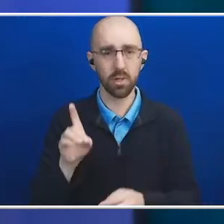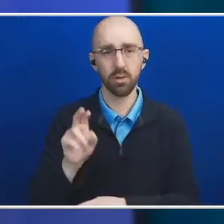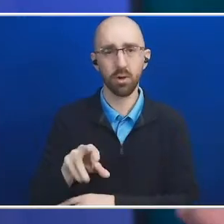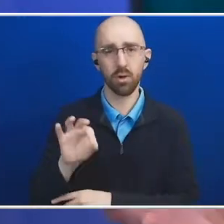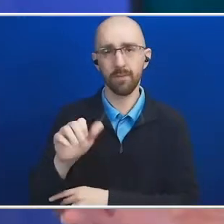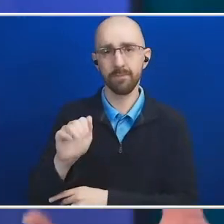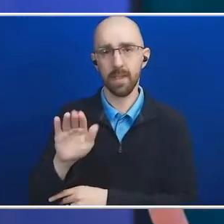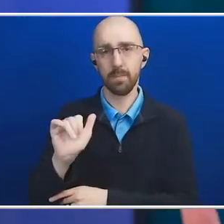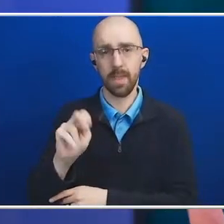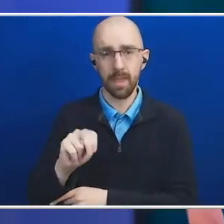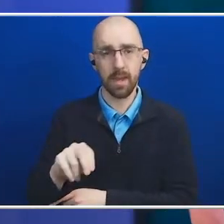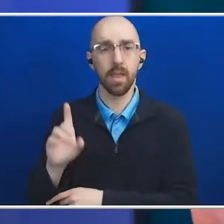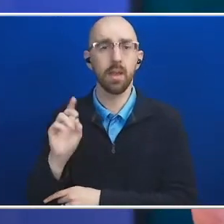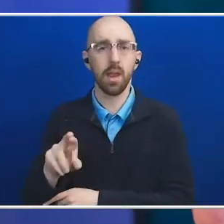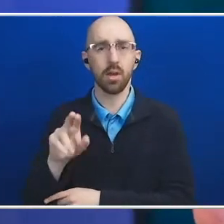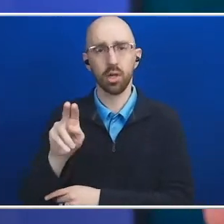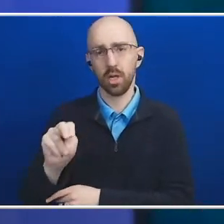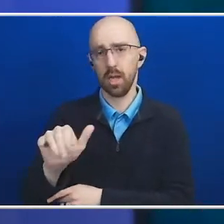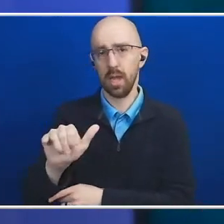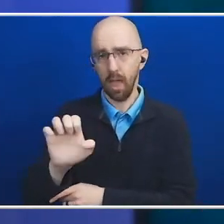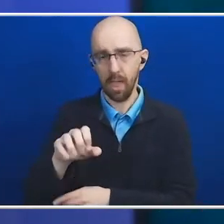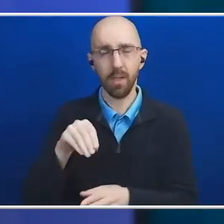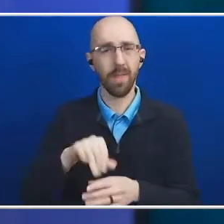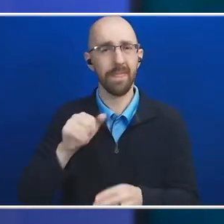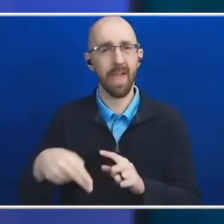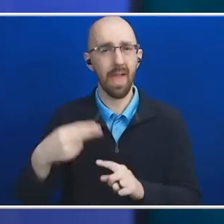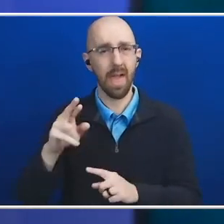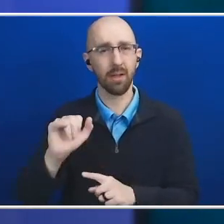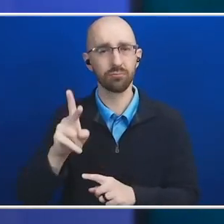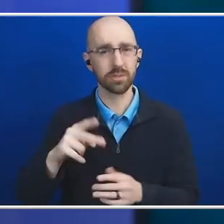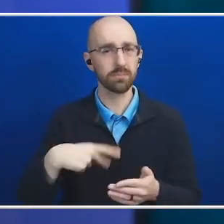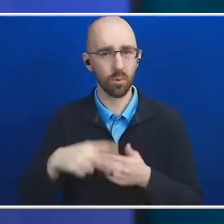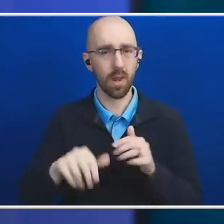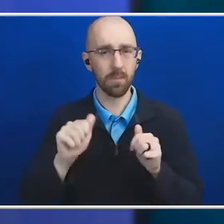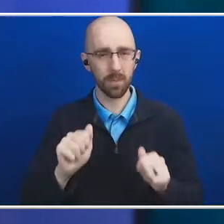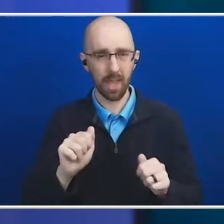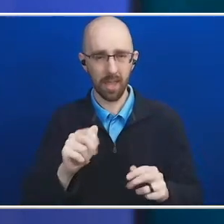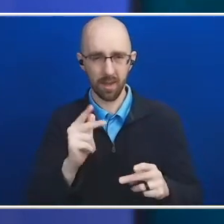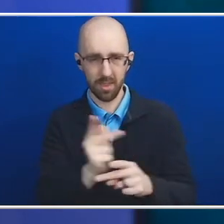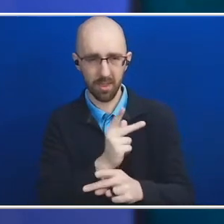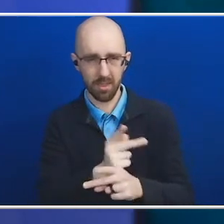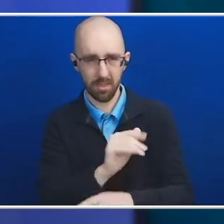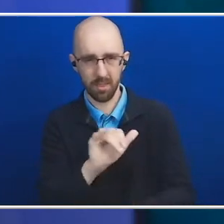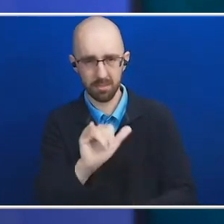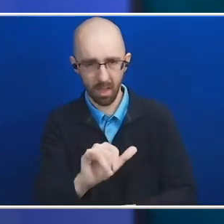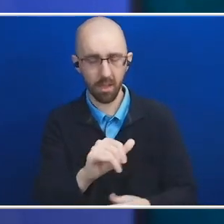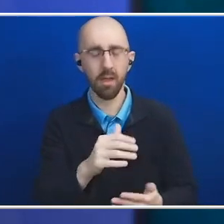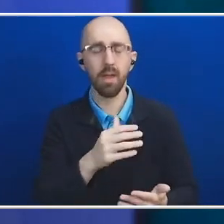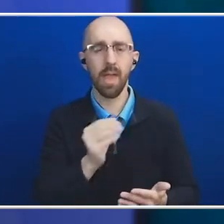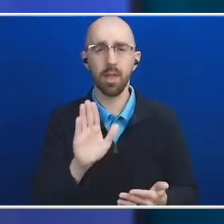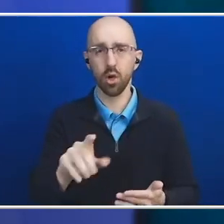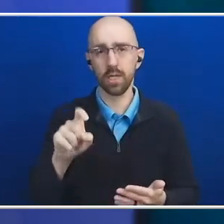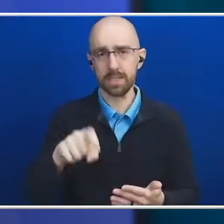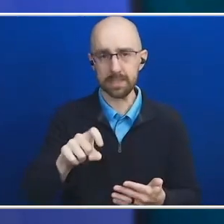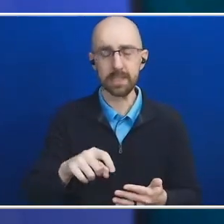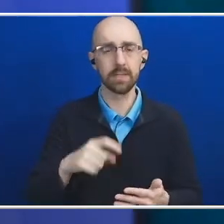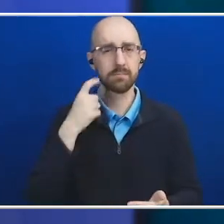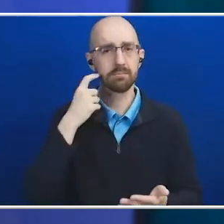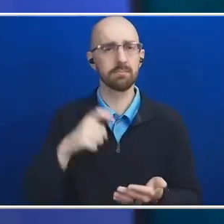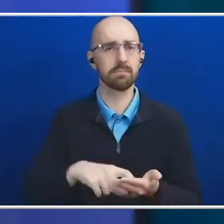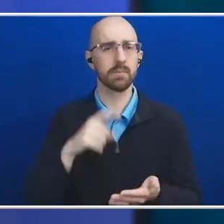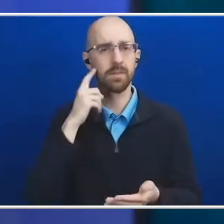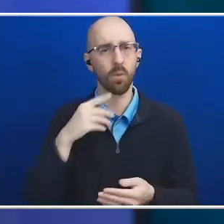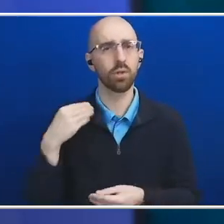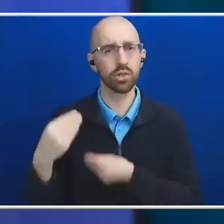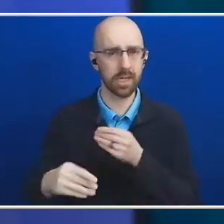And so within that high-risk program, we can stratify that and your need or indication for genetic testing. We equally have that